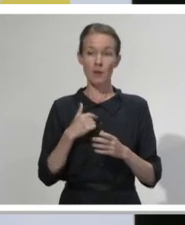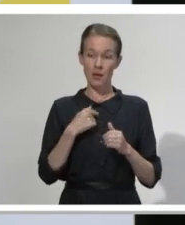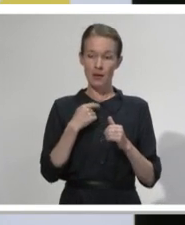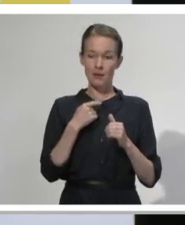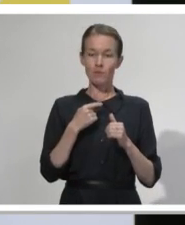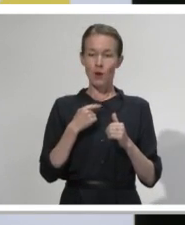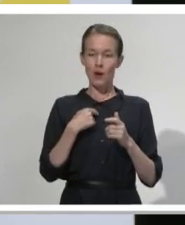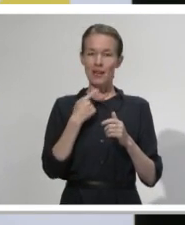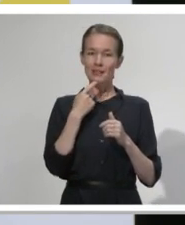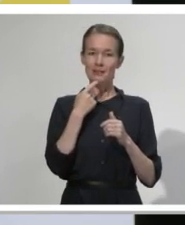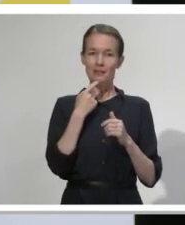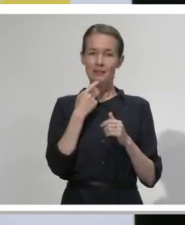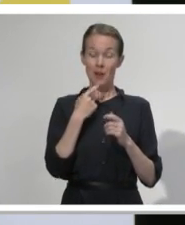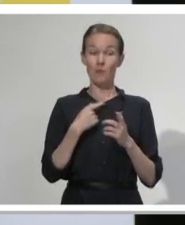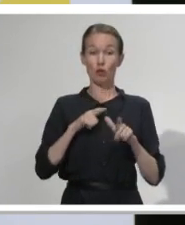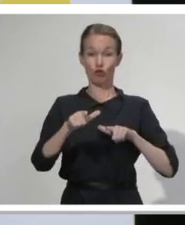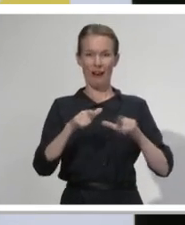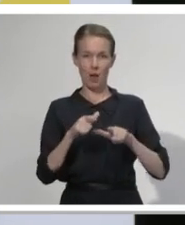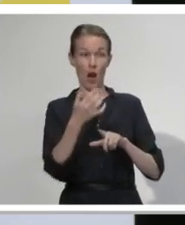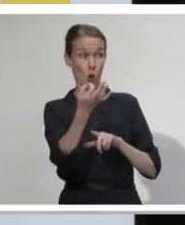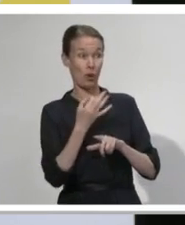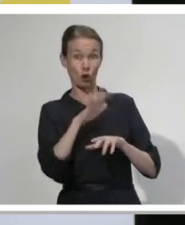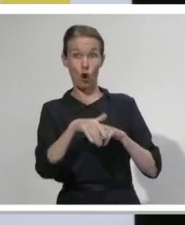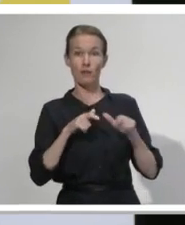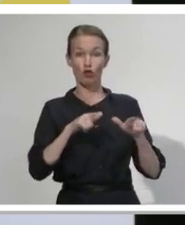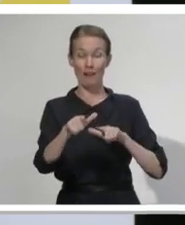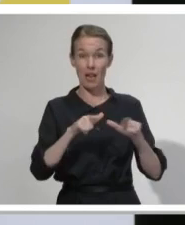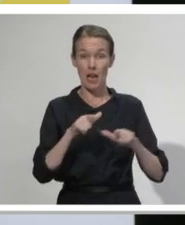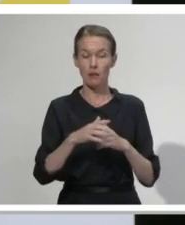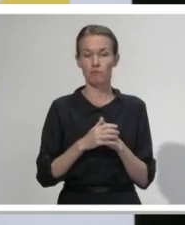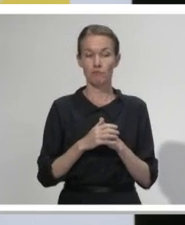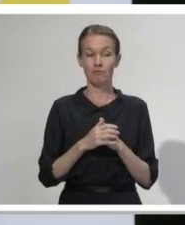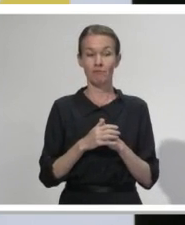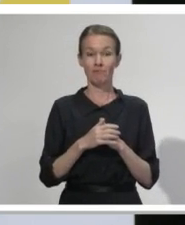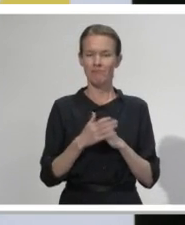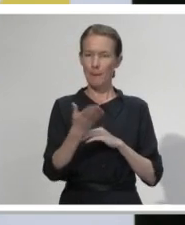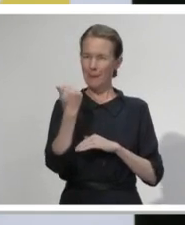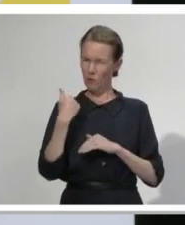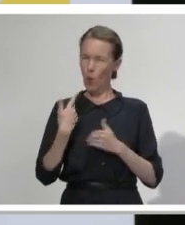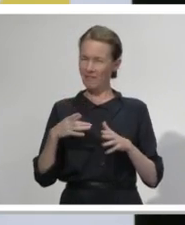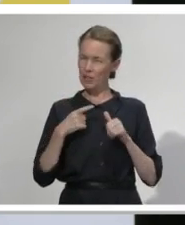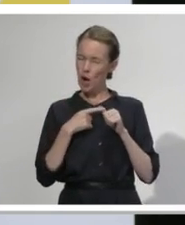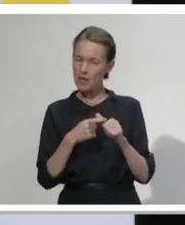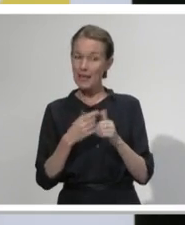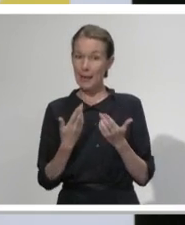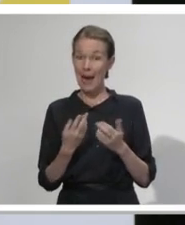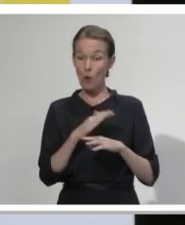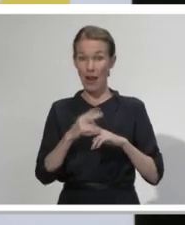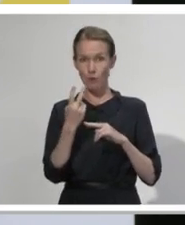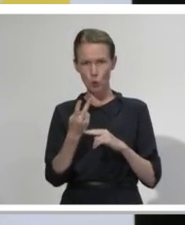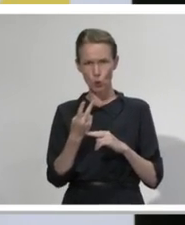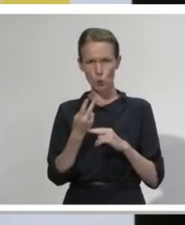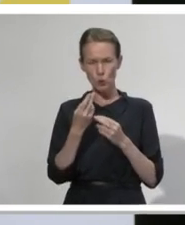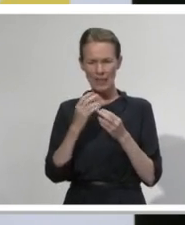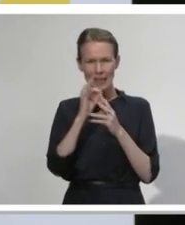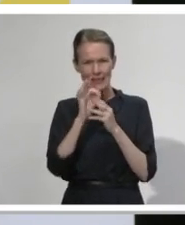at Alert Level 2 and the rules that sit behind that. We want to make sure that we continue to balance the importance of public health